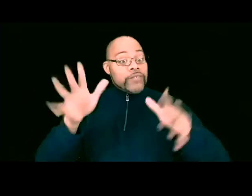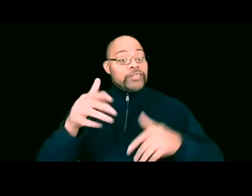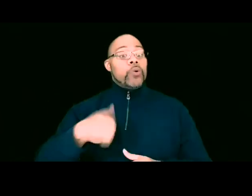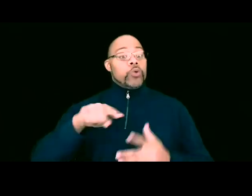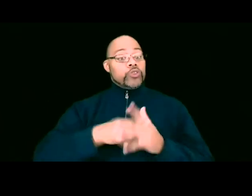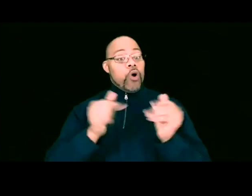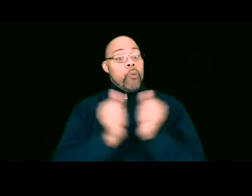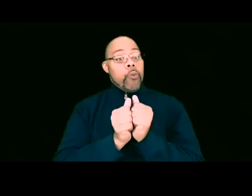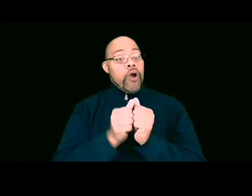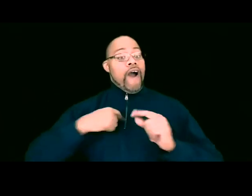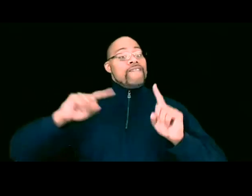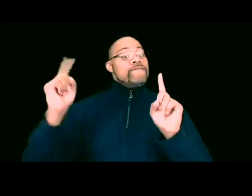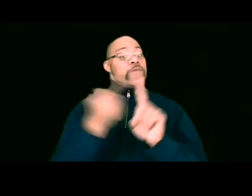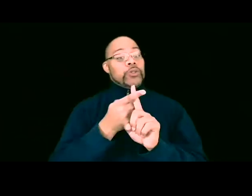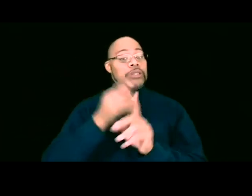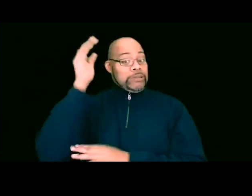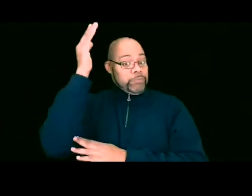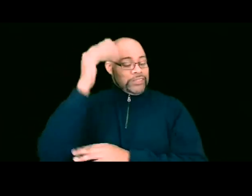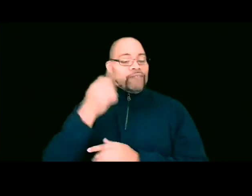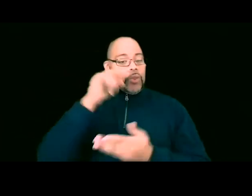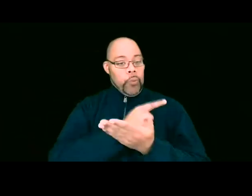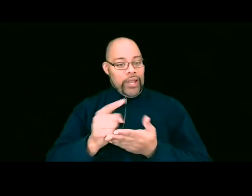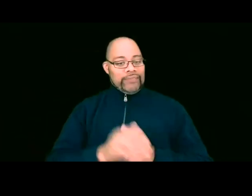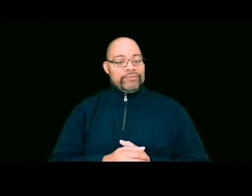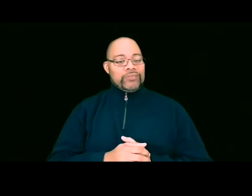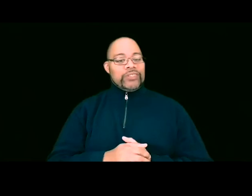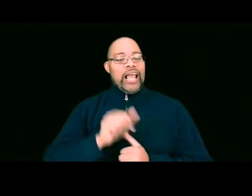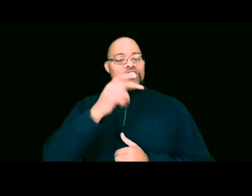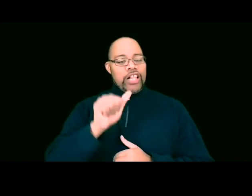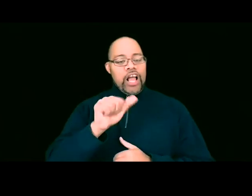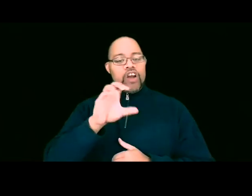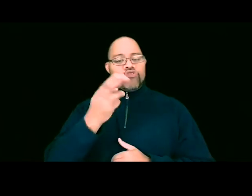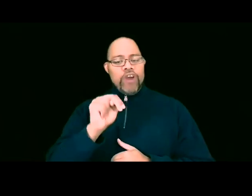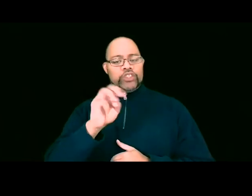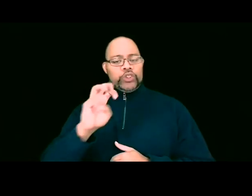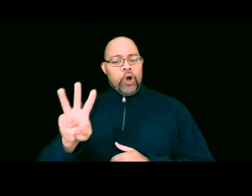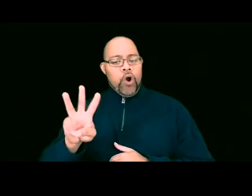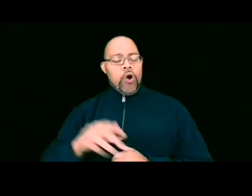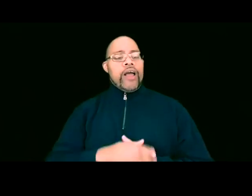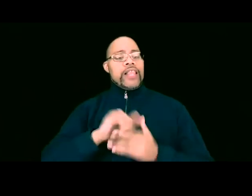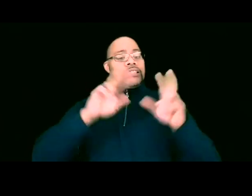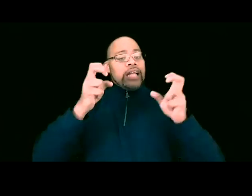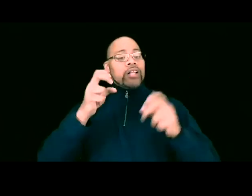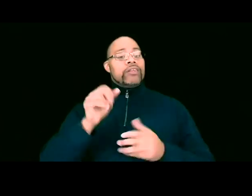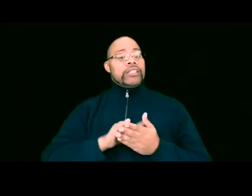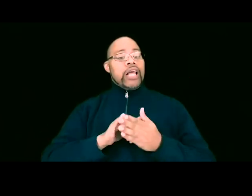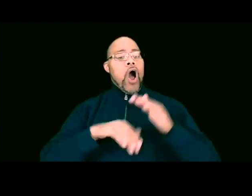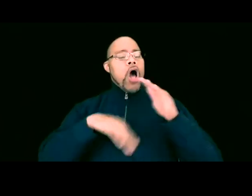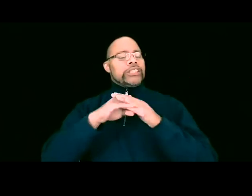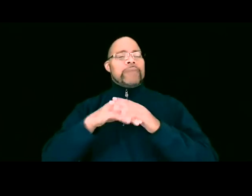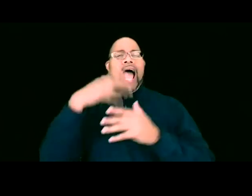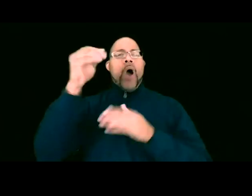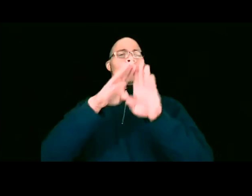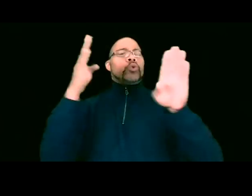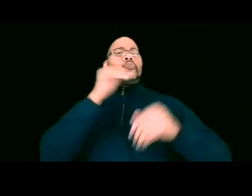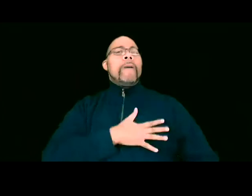off with our first keynote address for the week with Angela Crenshaw with the title, The Ultimate Outdoors